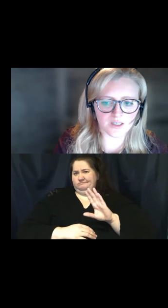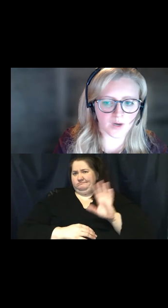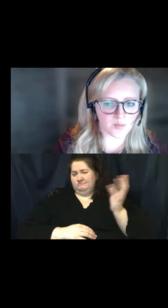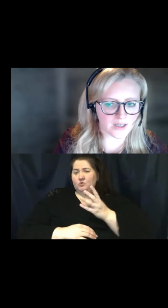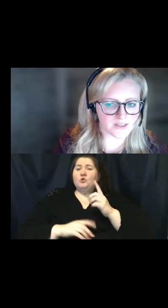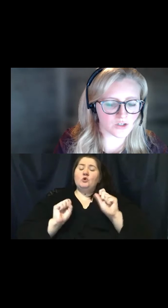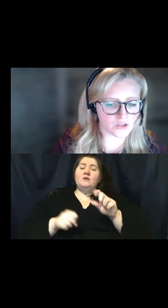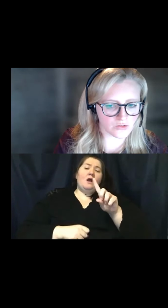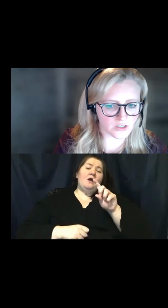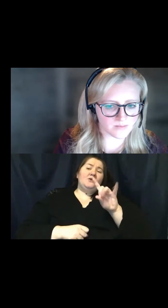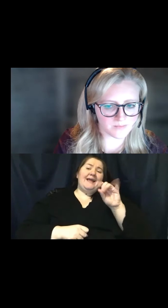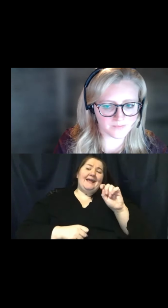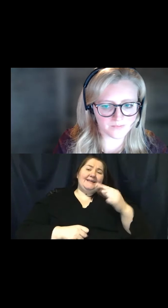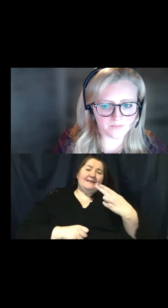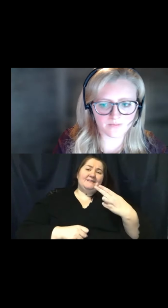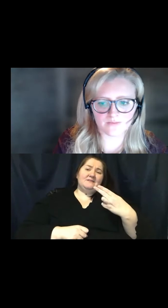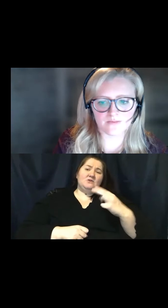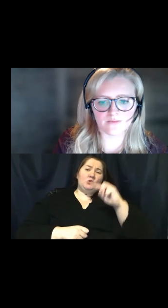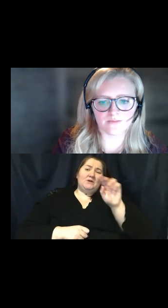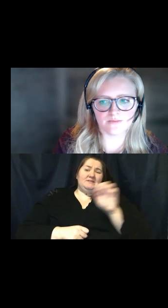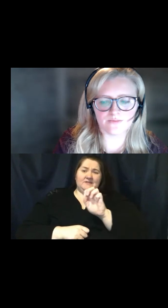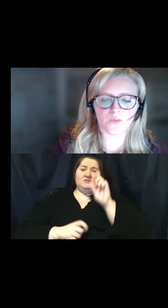Northeast to bypass the closure.